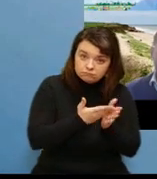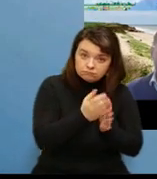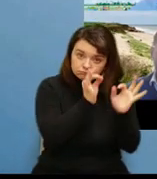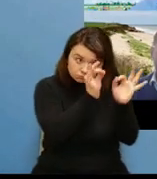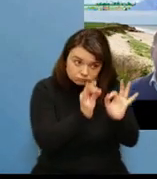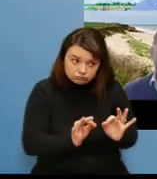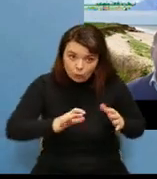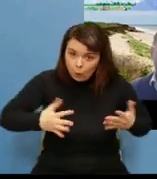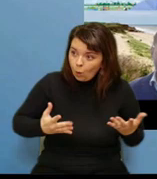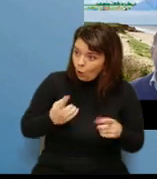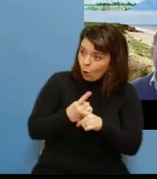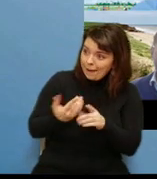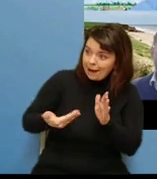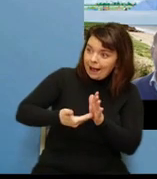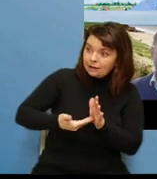minutes?